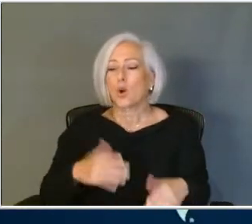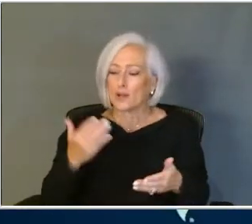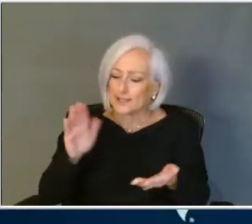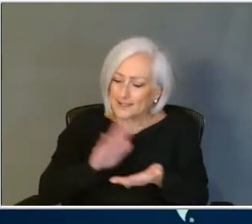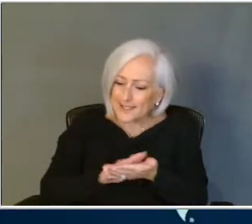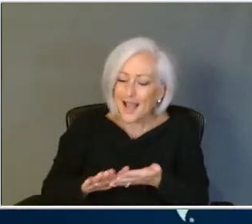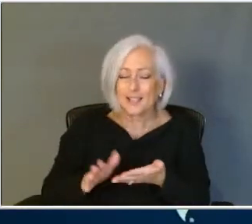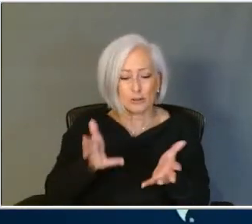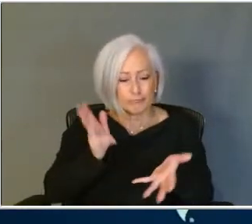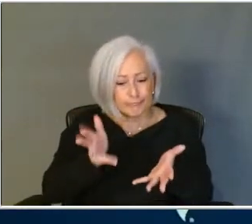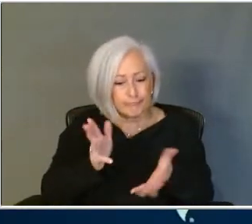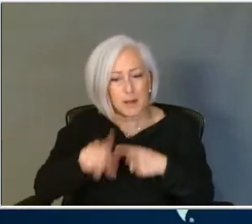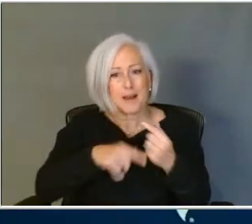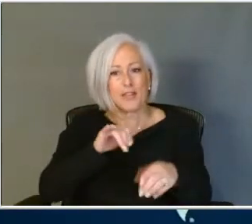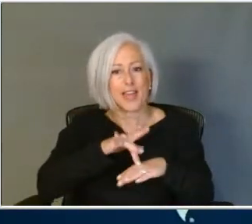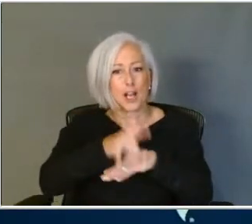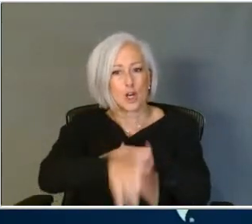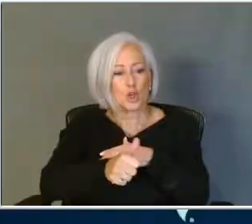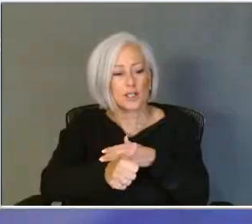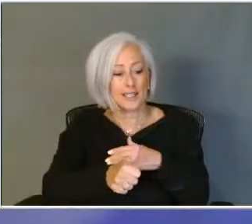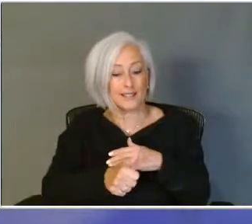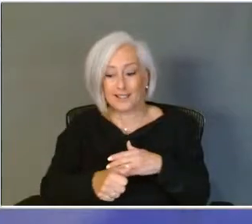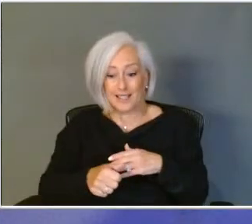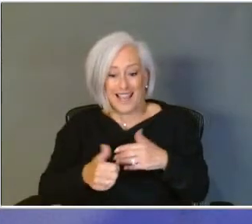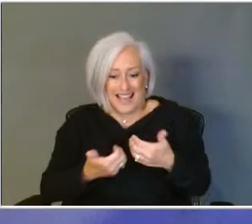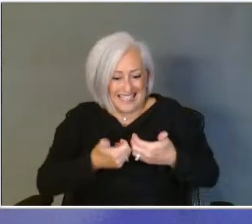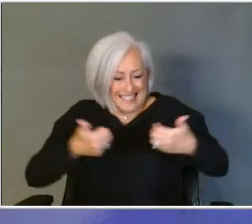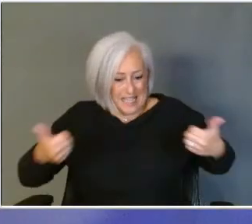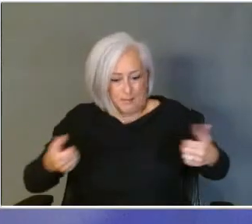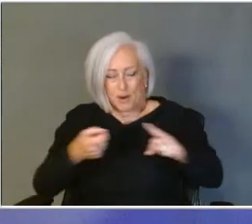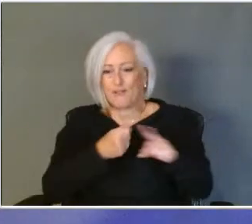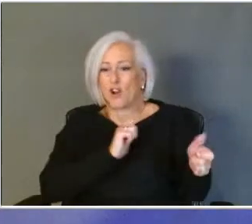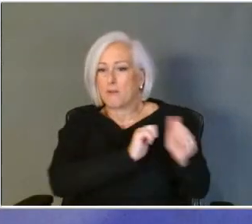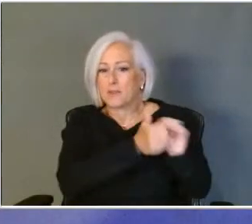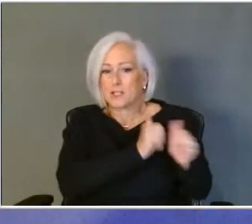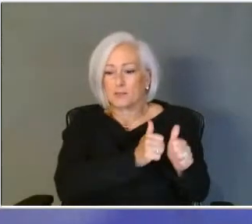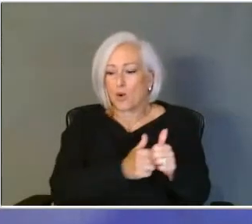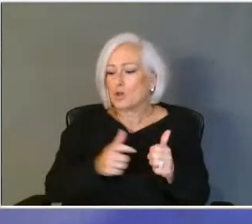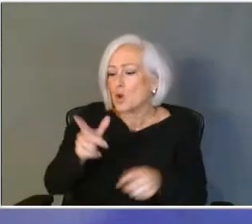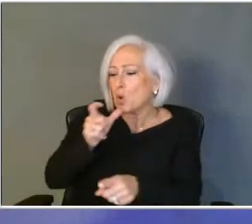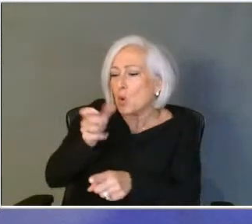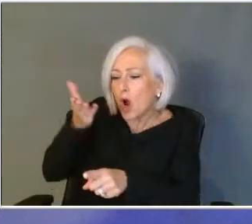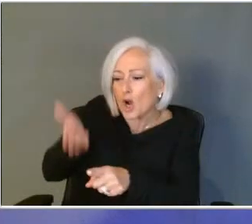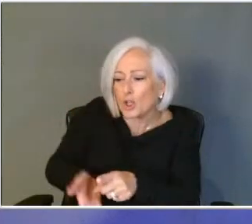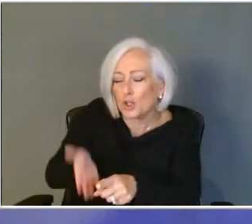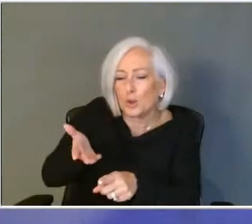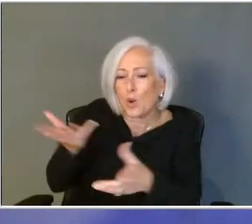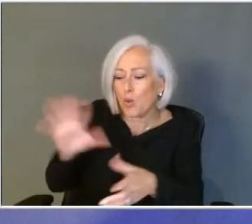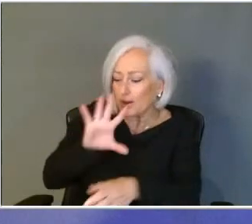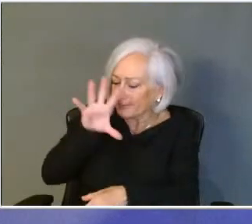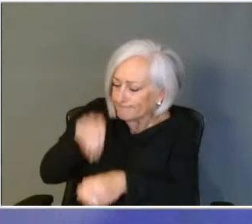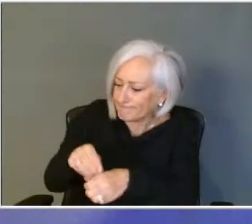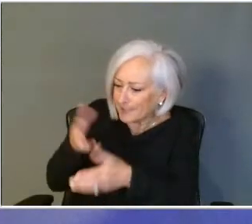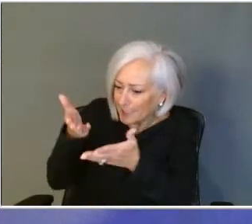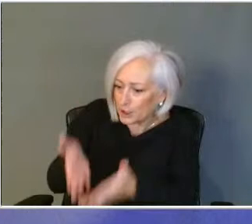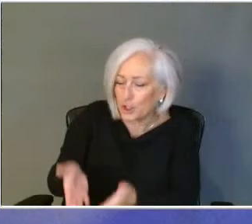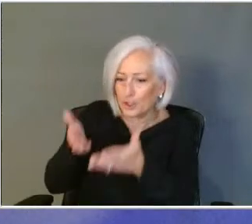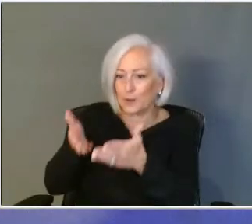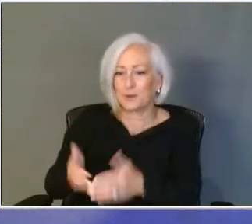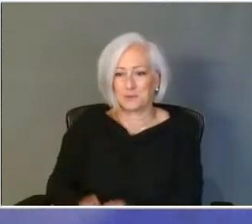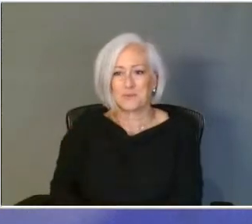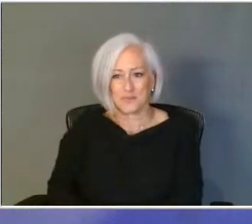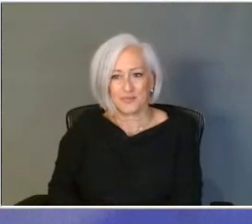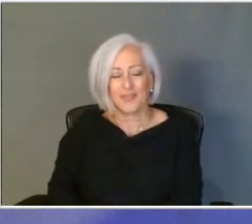what else you are outside of the world of sport. Yeah, and just because it's over doesn't mean it didn't happen. Yep. You're going to take that with you. Exactly. And do bigger and